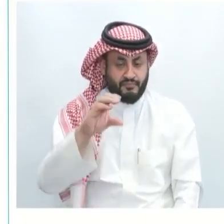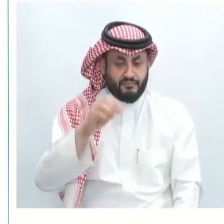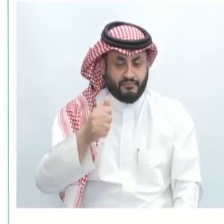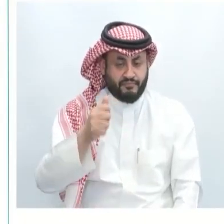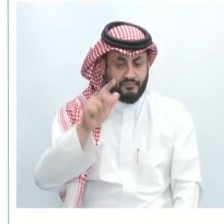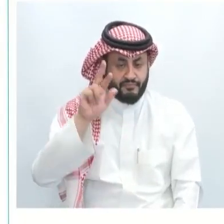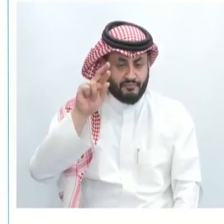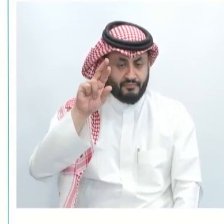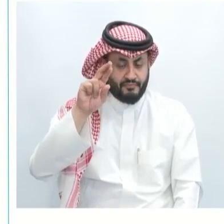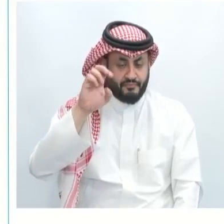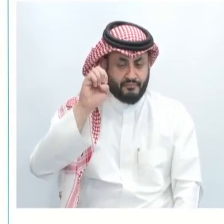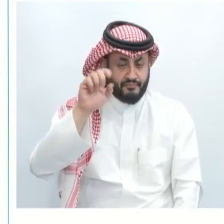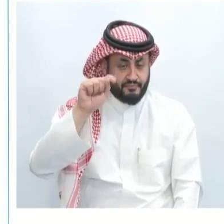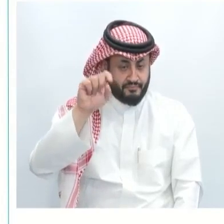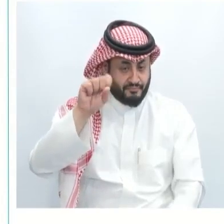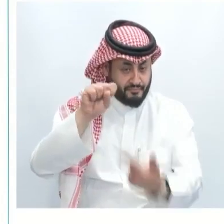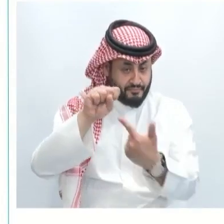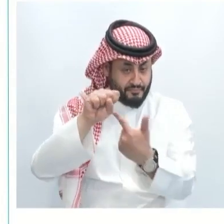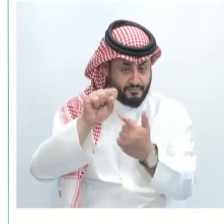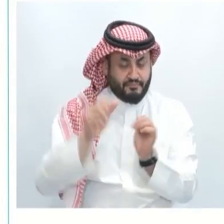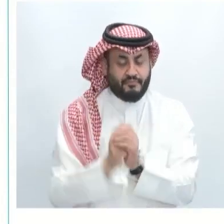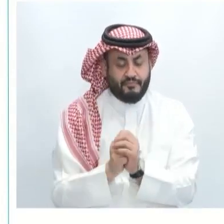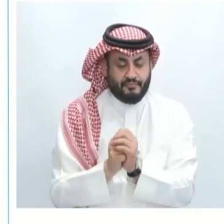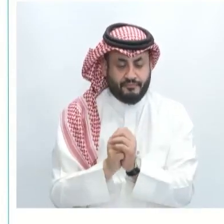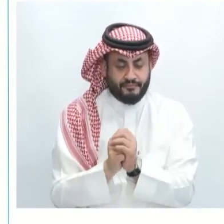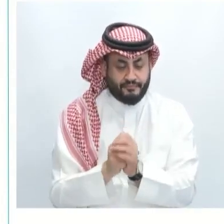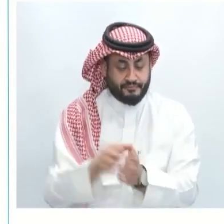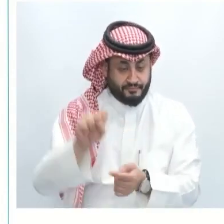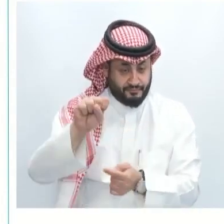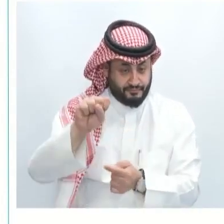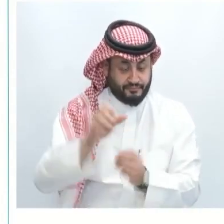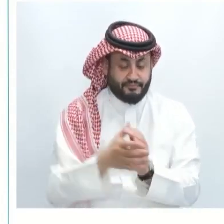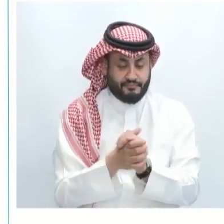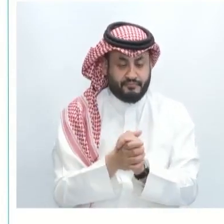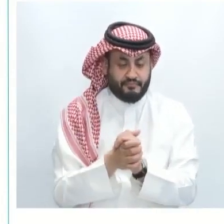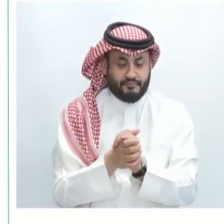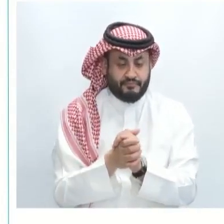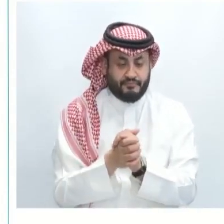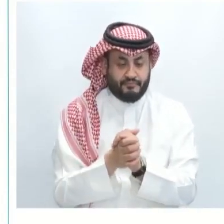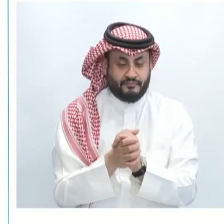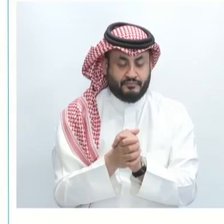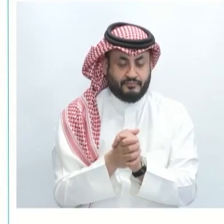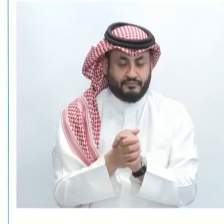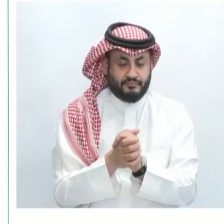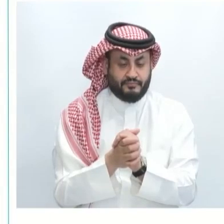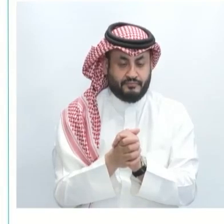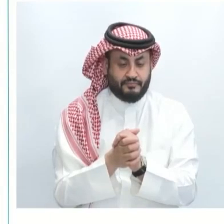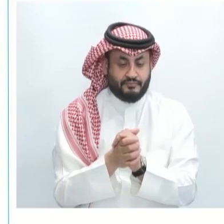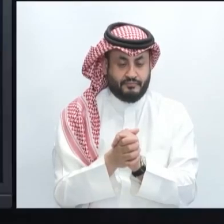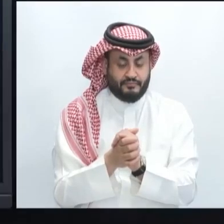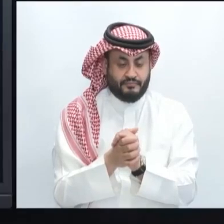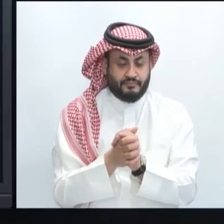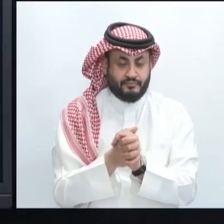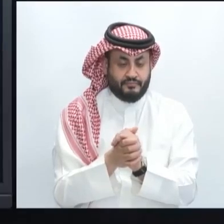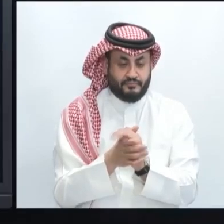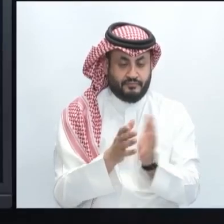Five carrots. Say with me, five carrots. Very good. Now